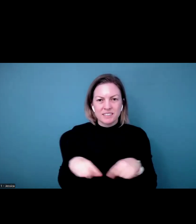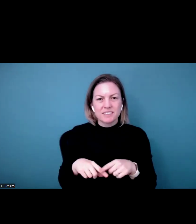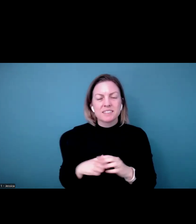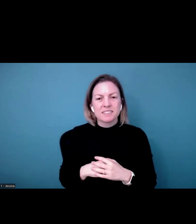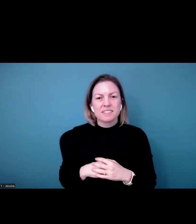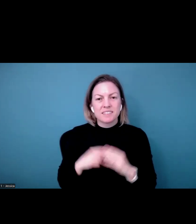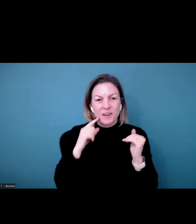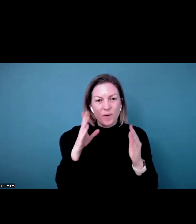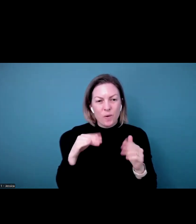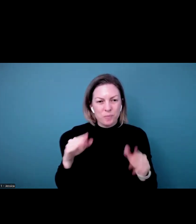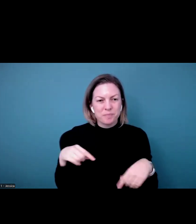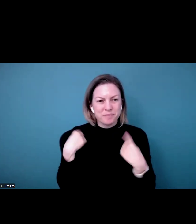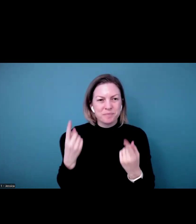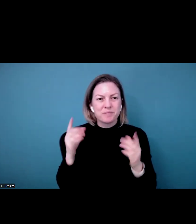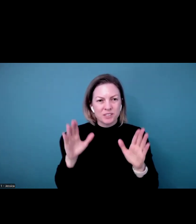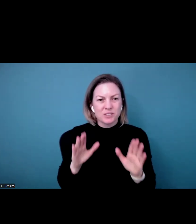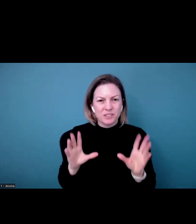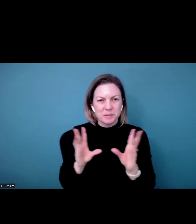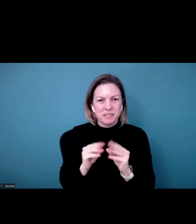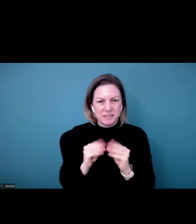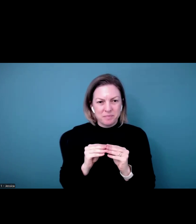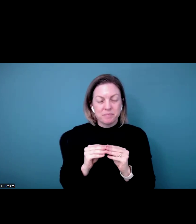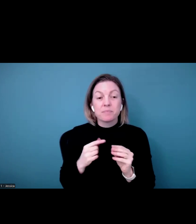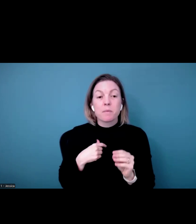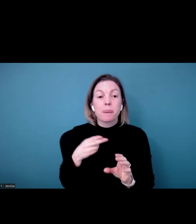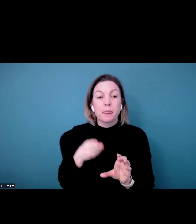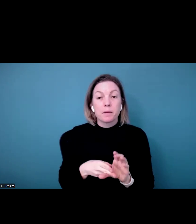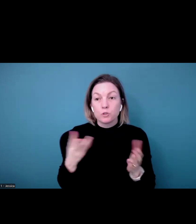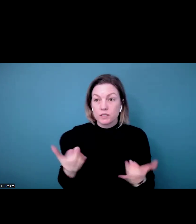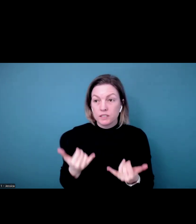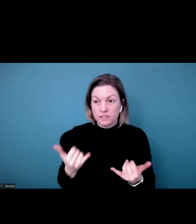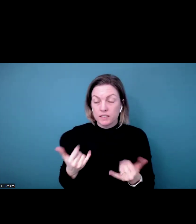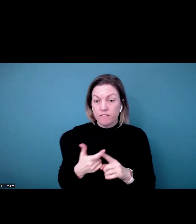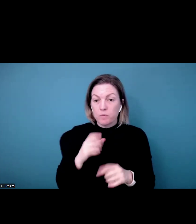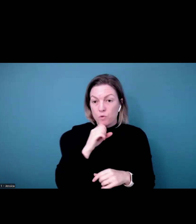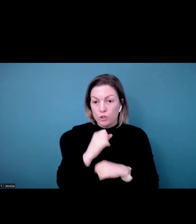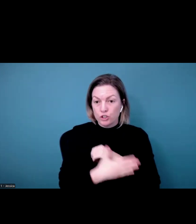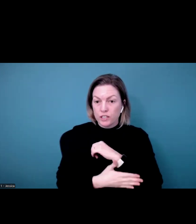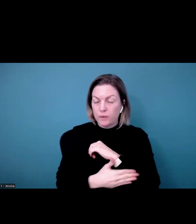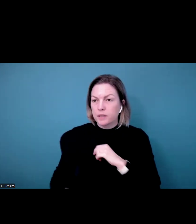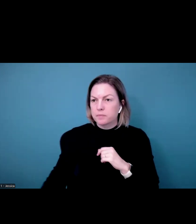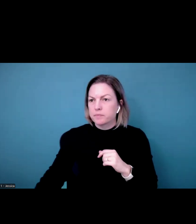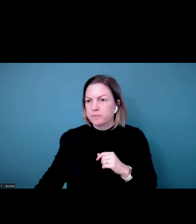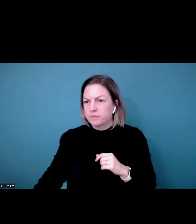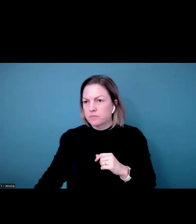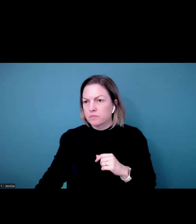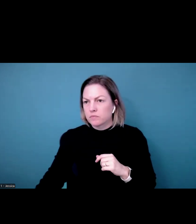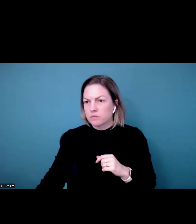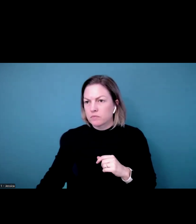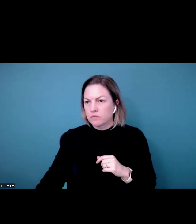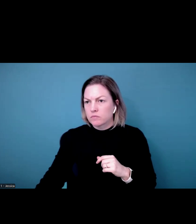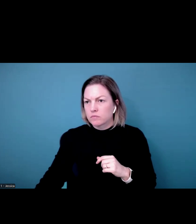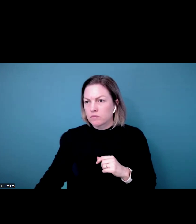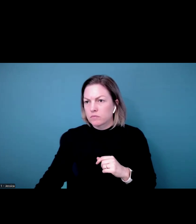a great meeting. I'm joining you today from Orange County, where the California